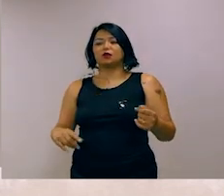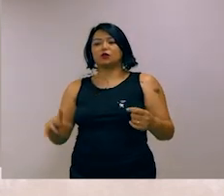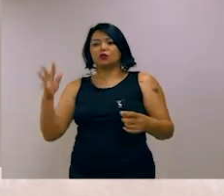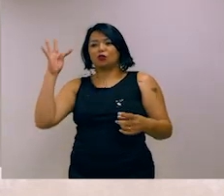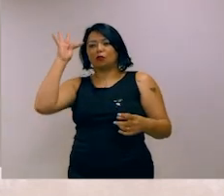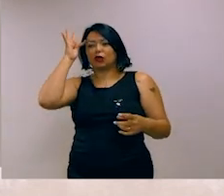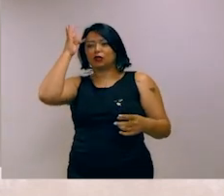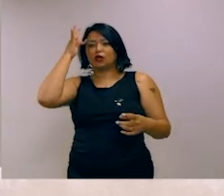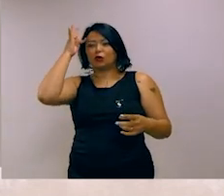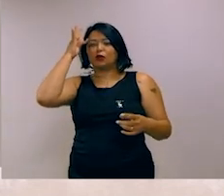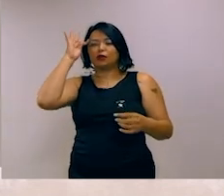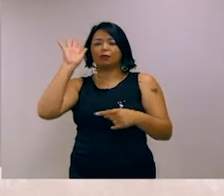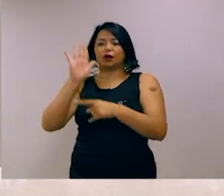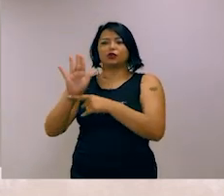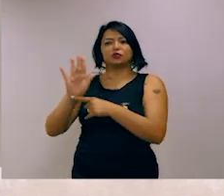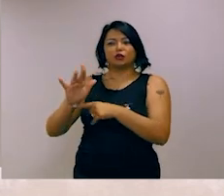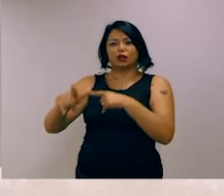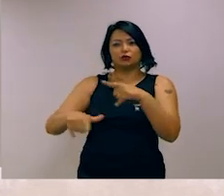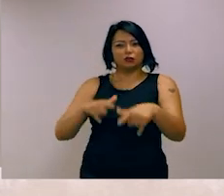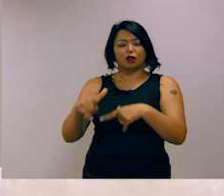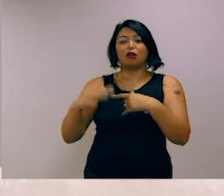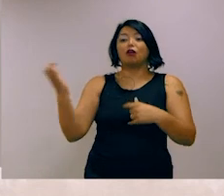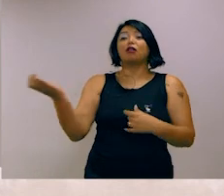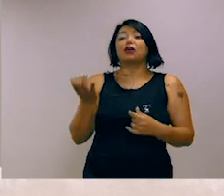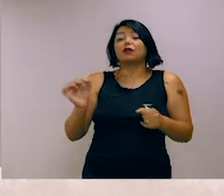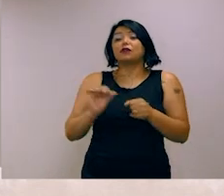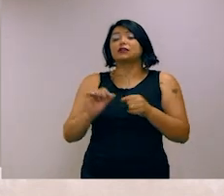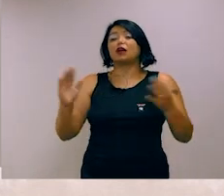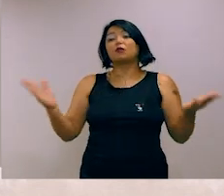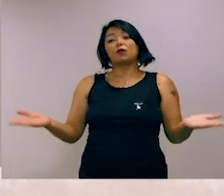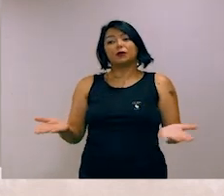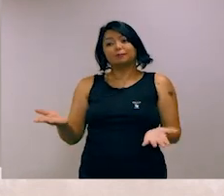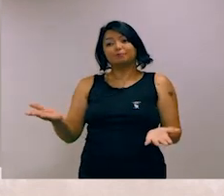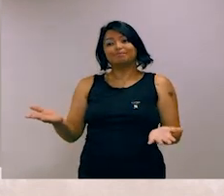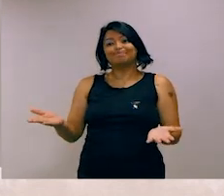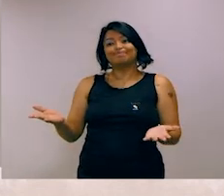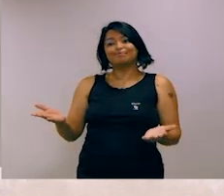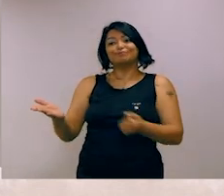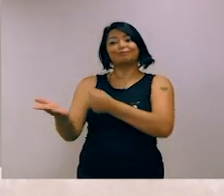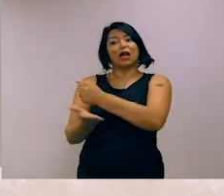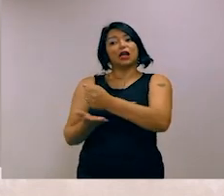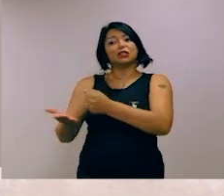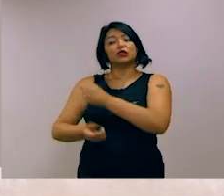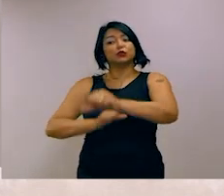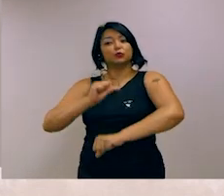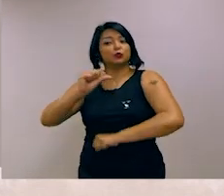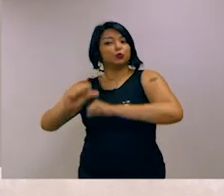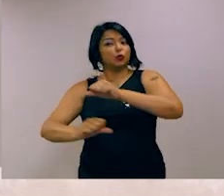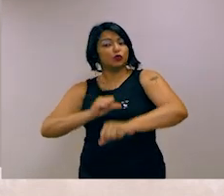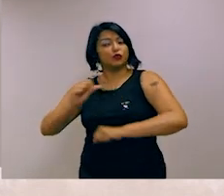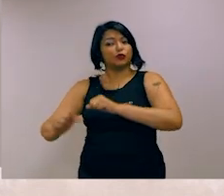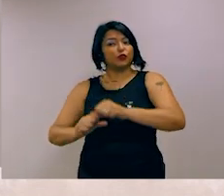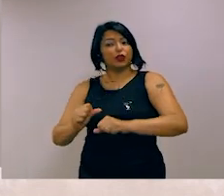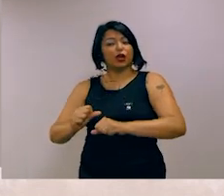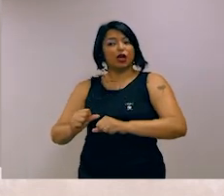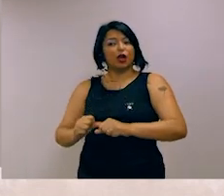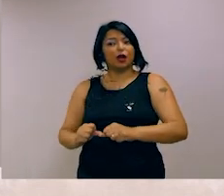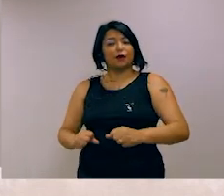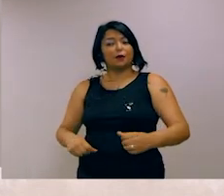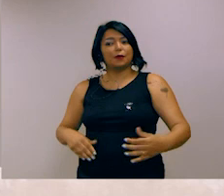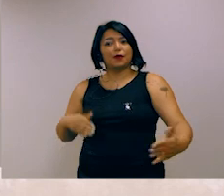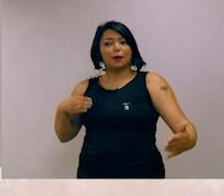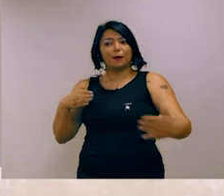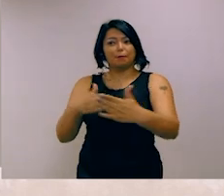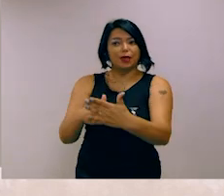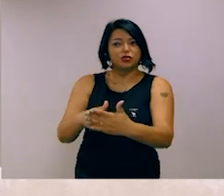So what we would like to do now is basically try to modify this mechanism, or try to block it, or